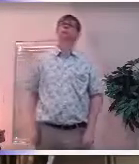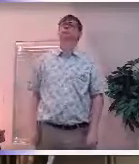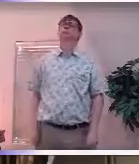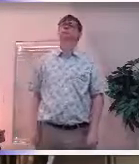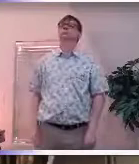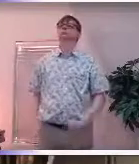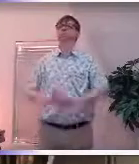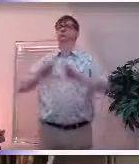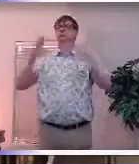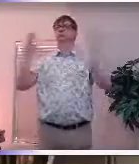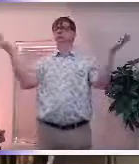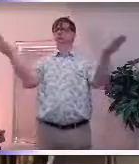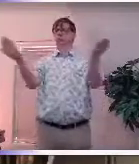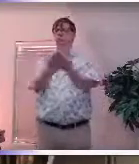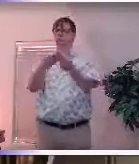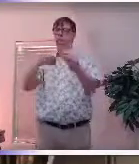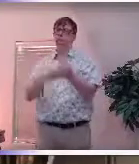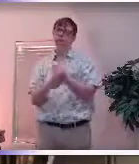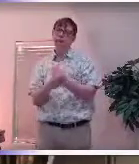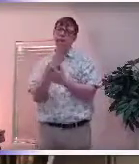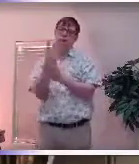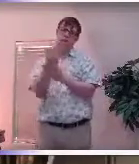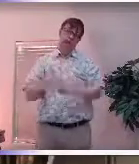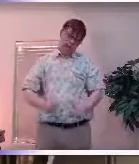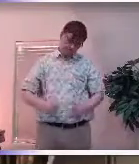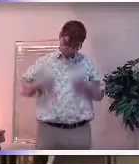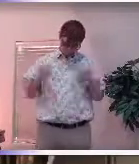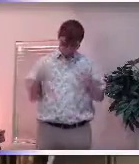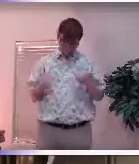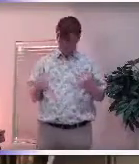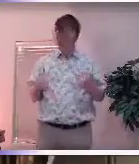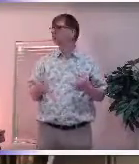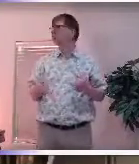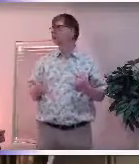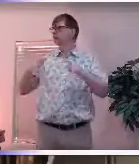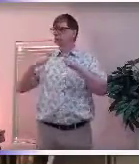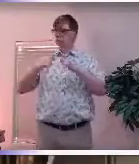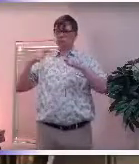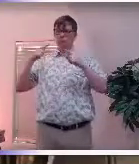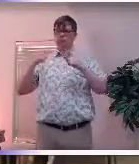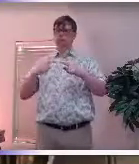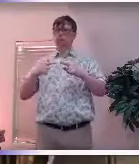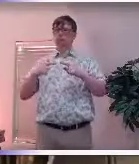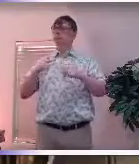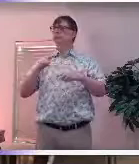The group that developed the ability to basically